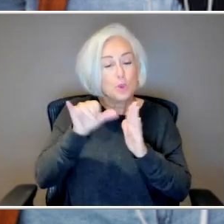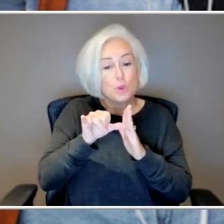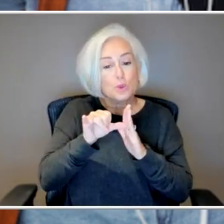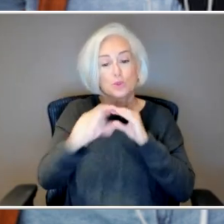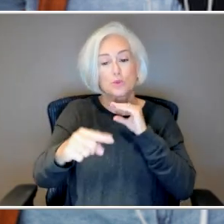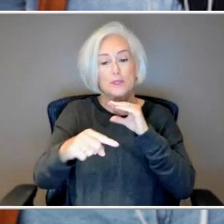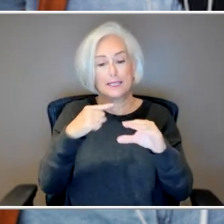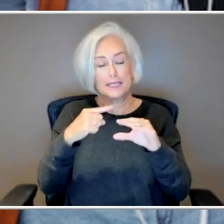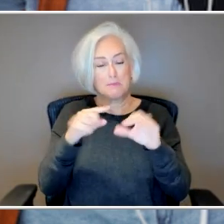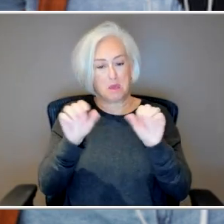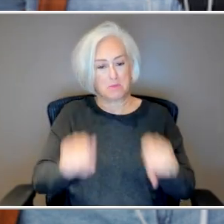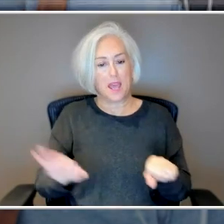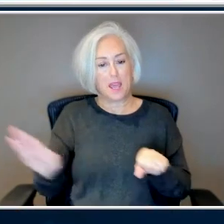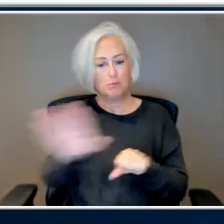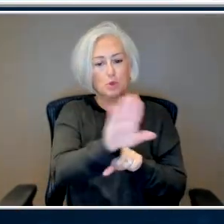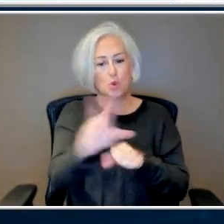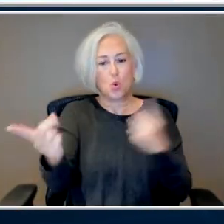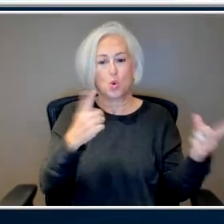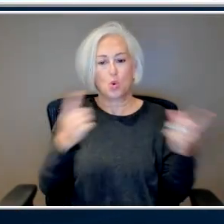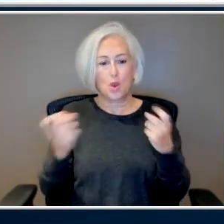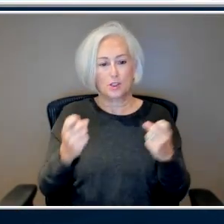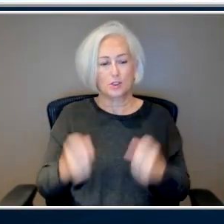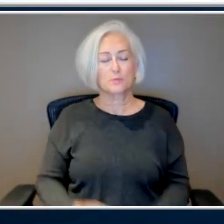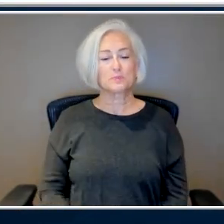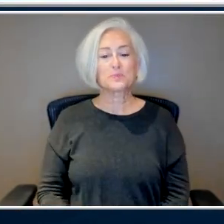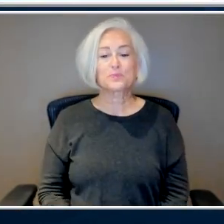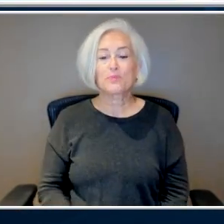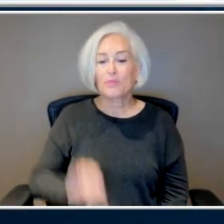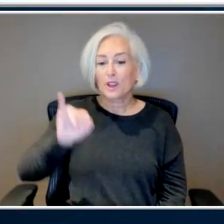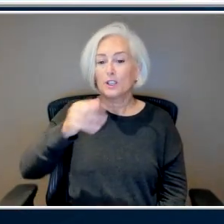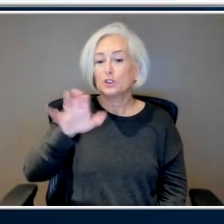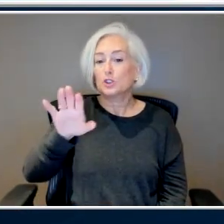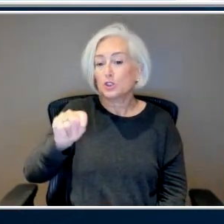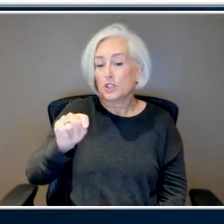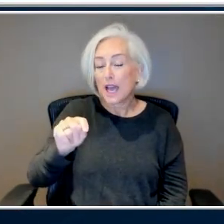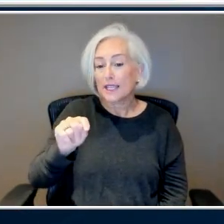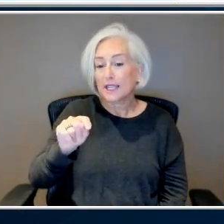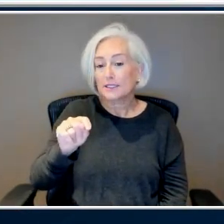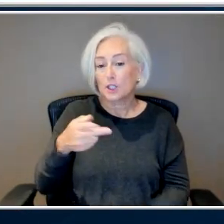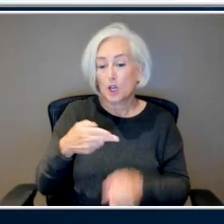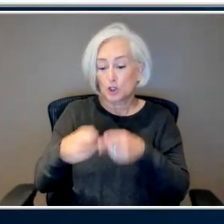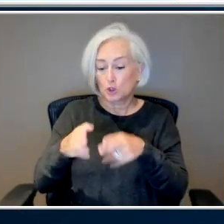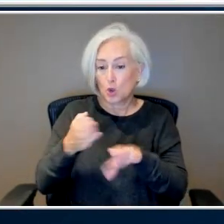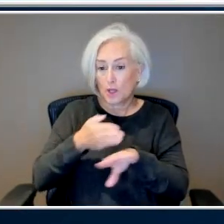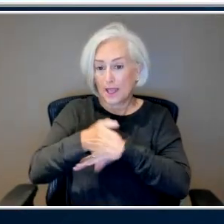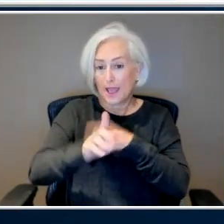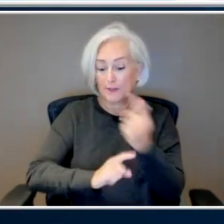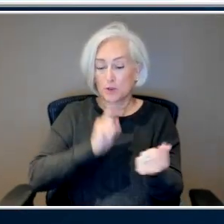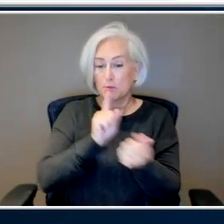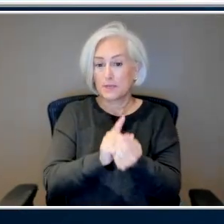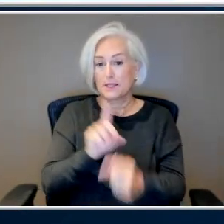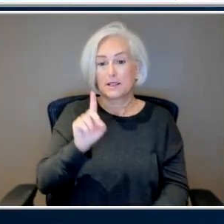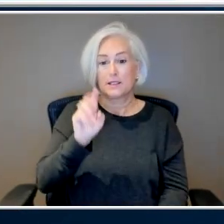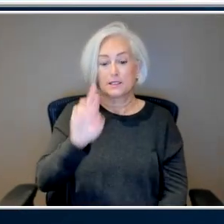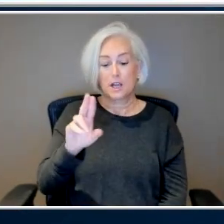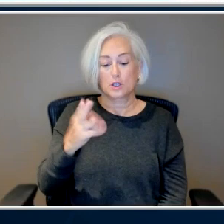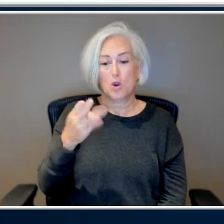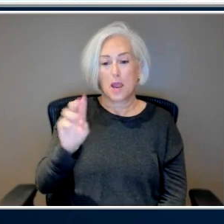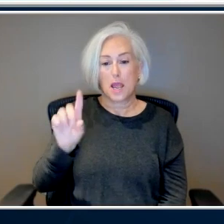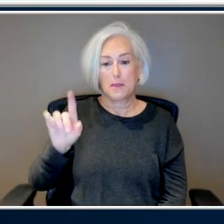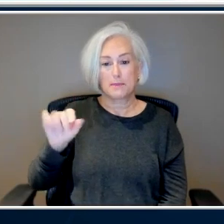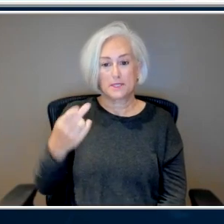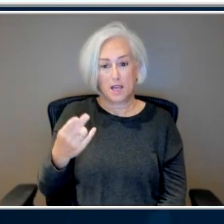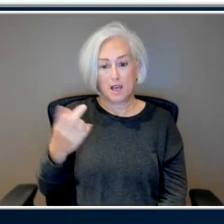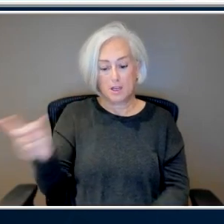is there on your screen. Janet, it wasn't too long after meeting Dr. Hamda, I think you mentioned you ended up in the emergency room here at the health